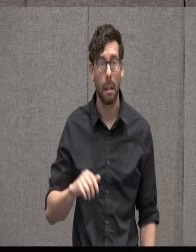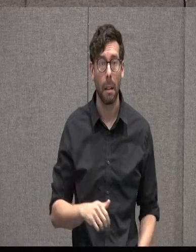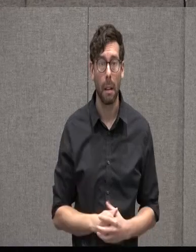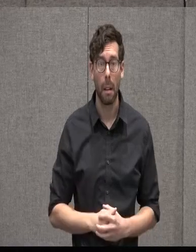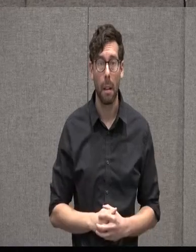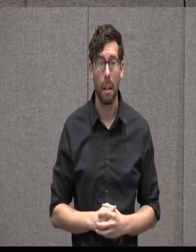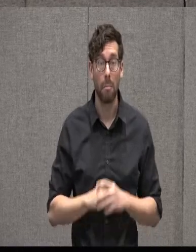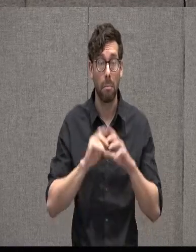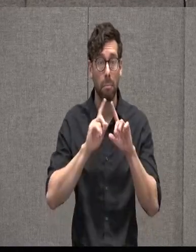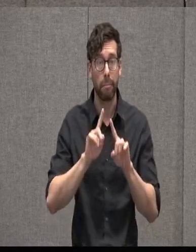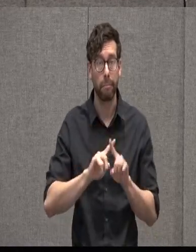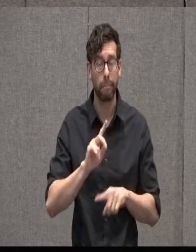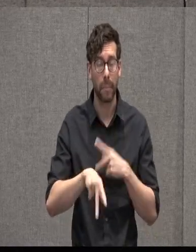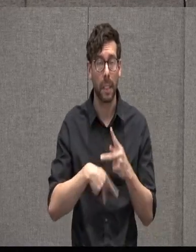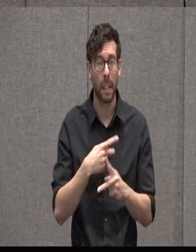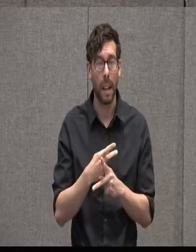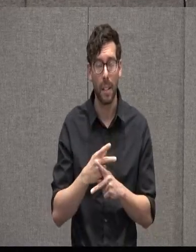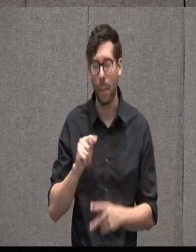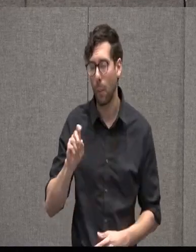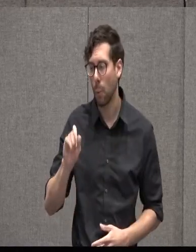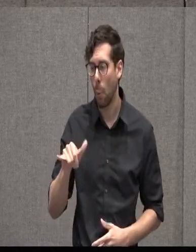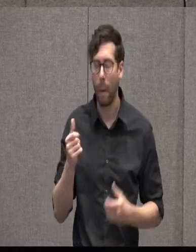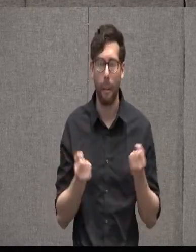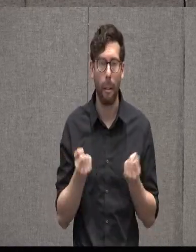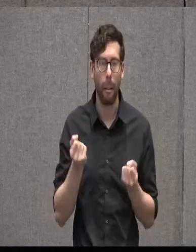I brought a magnet,